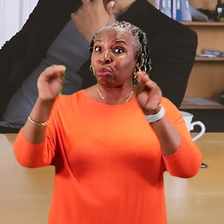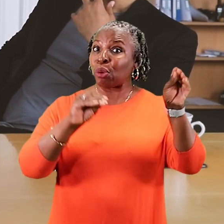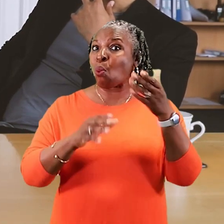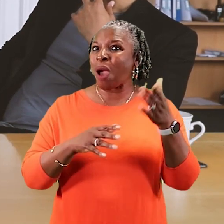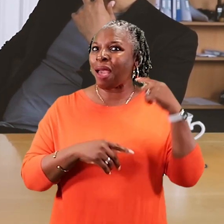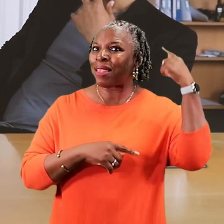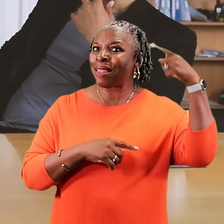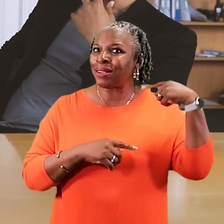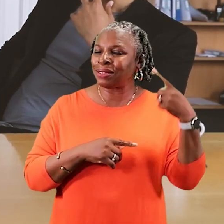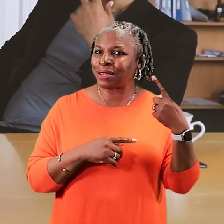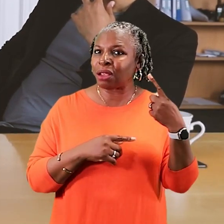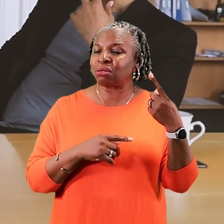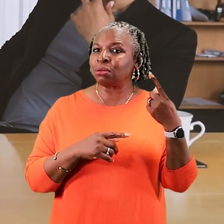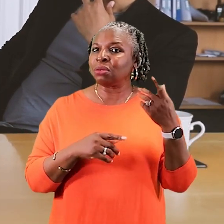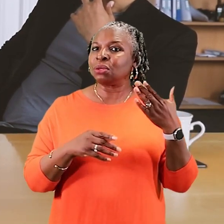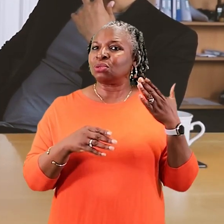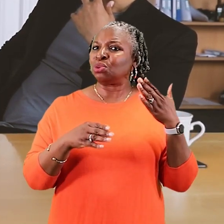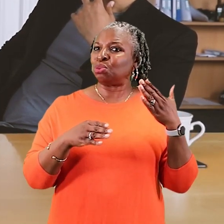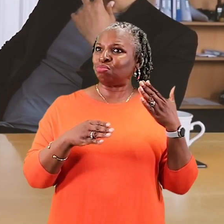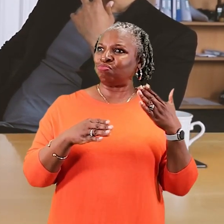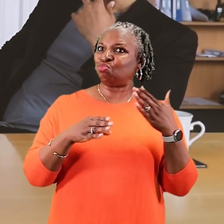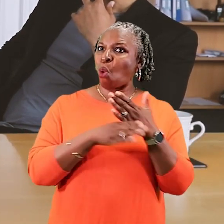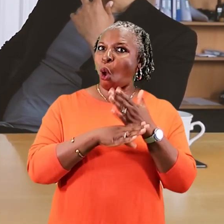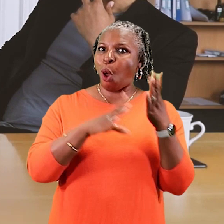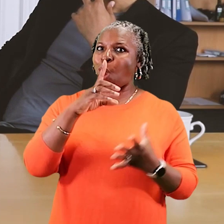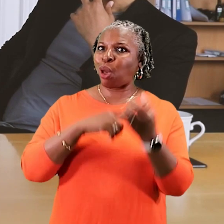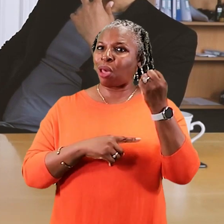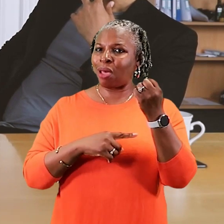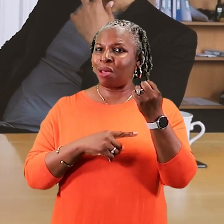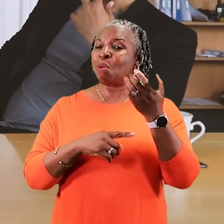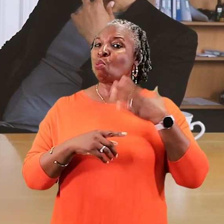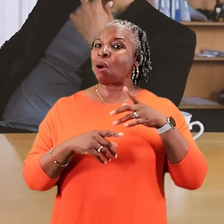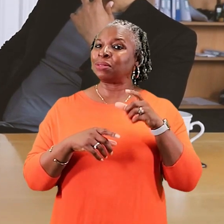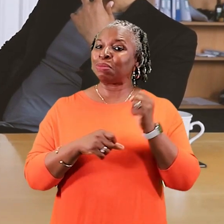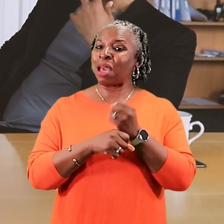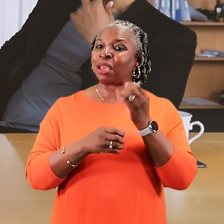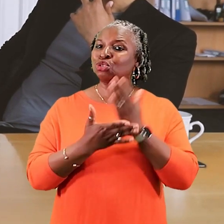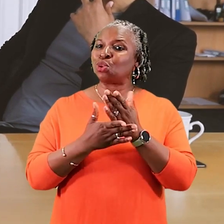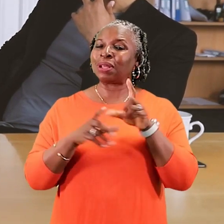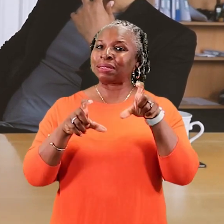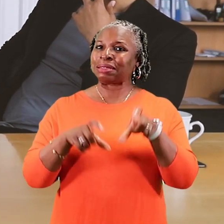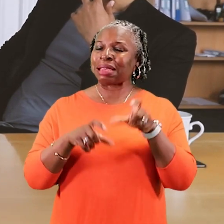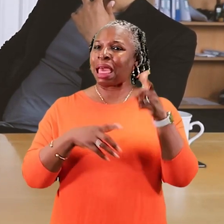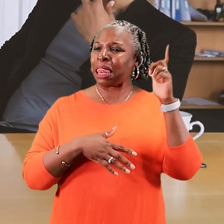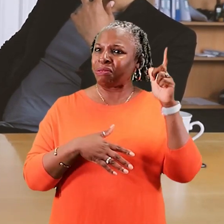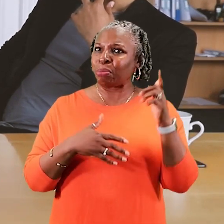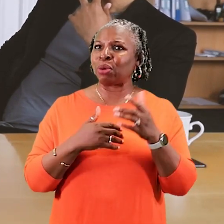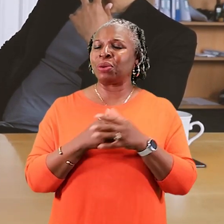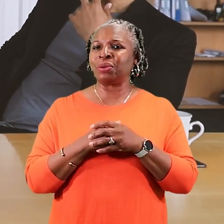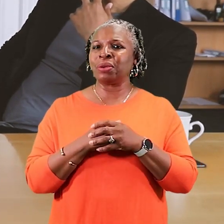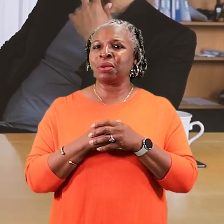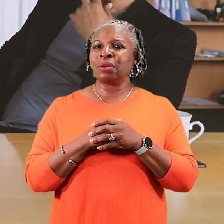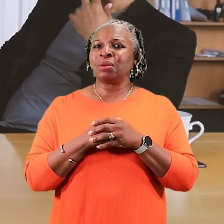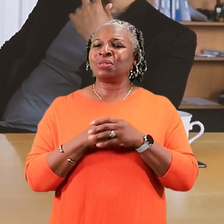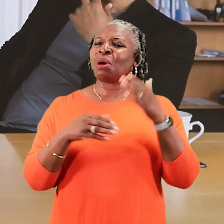to. So I think, you know, that's going to help in terms of people not having to move away to succeed. I certainly did. I worked in London for 10 years, even though I